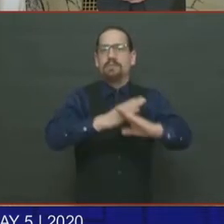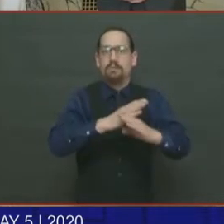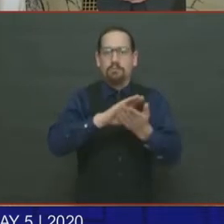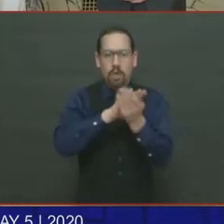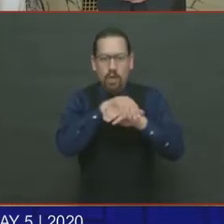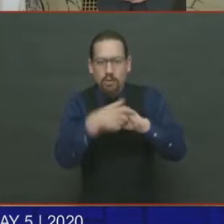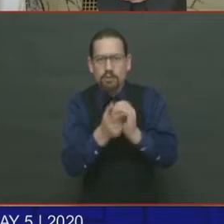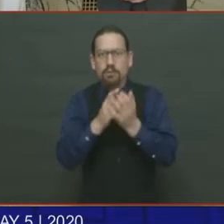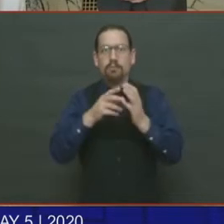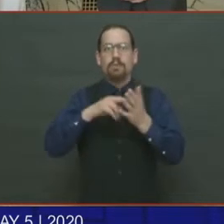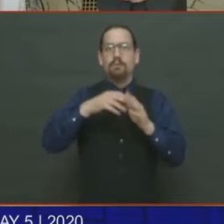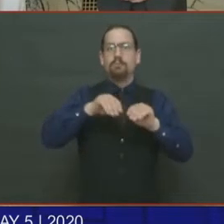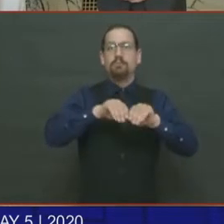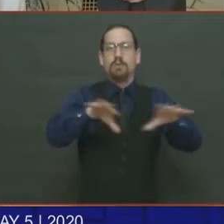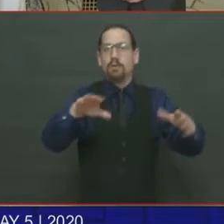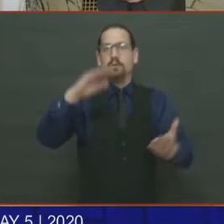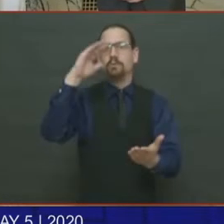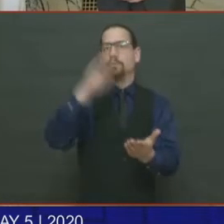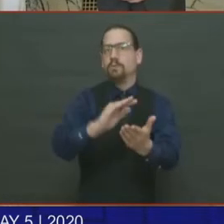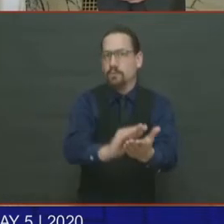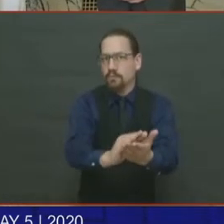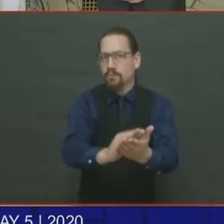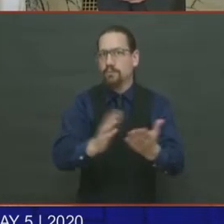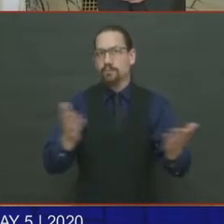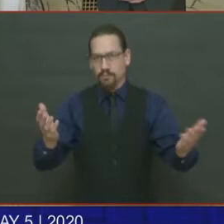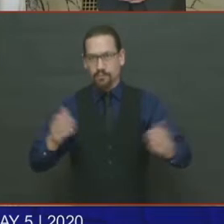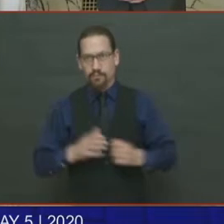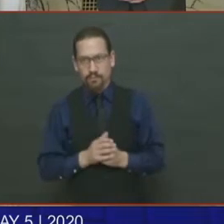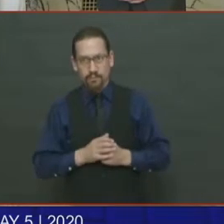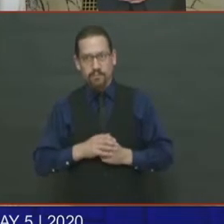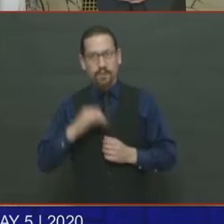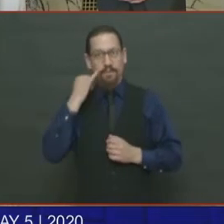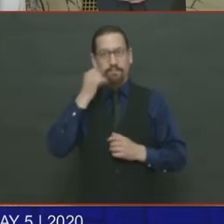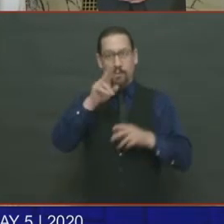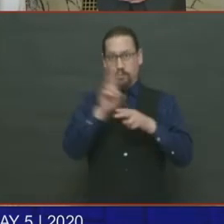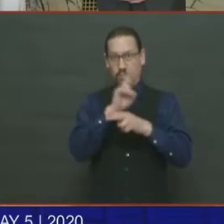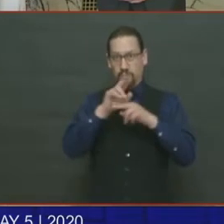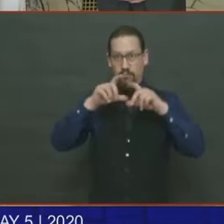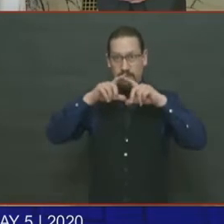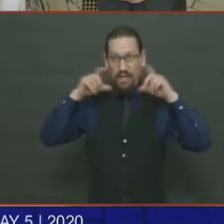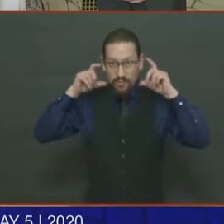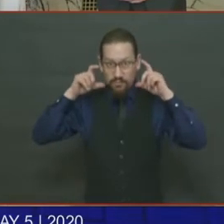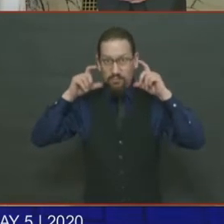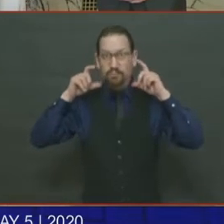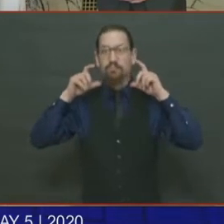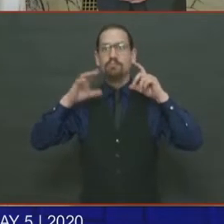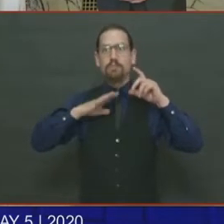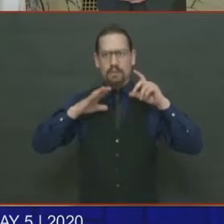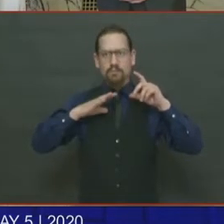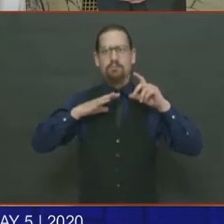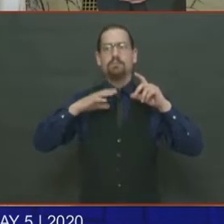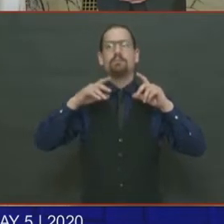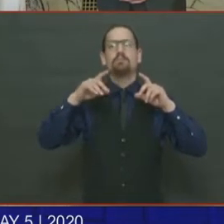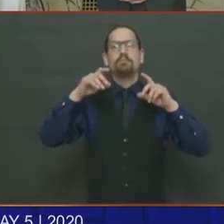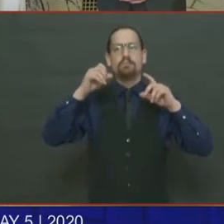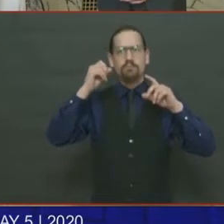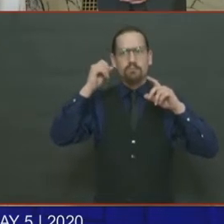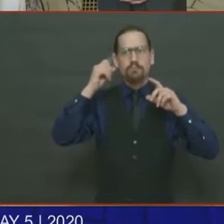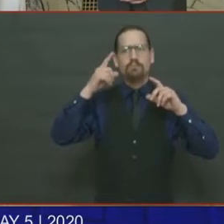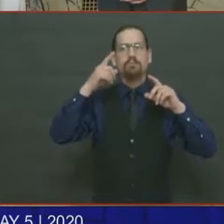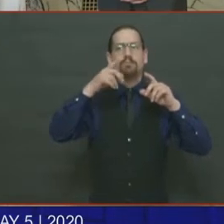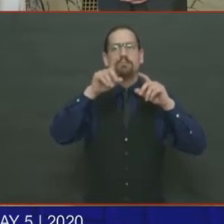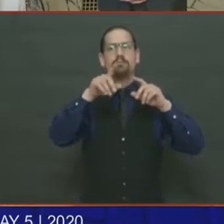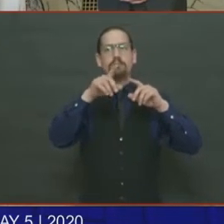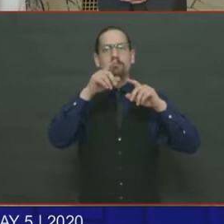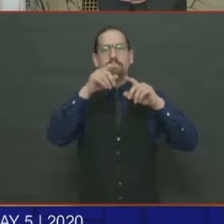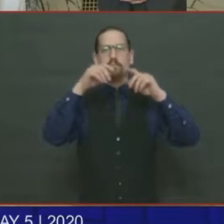your mouth and nose, acts as a physical barrier to protect the people around you from the thousands